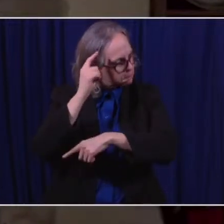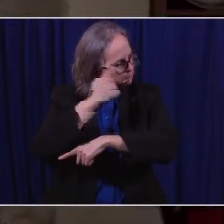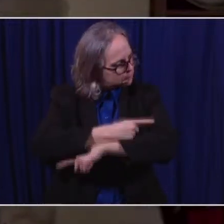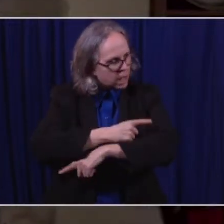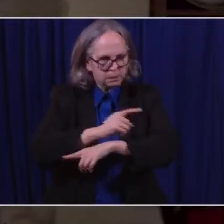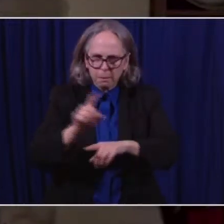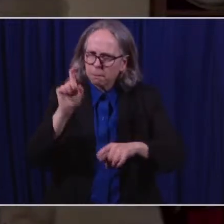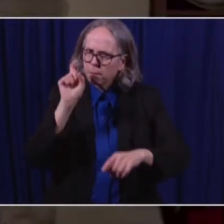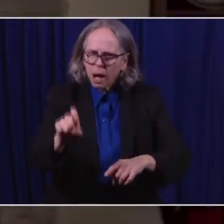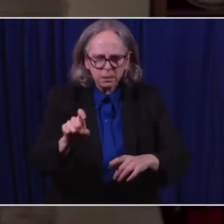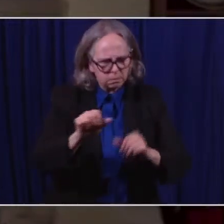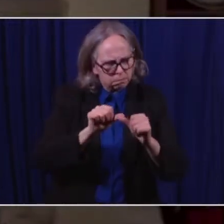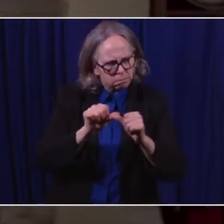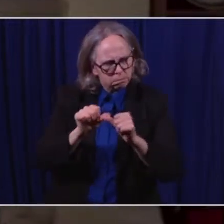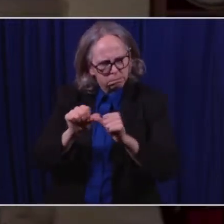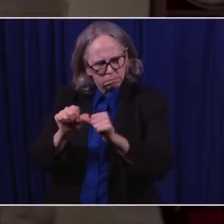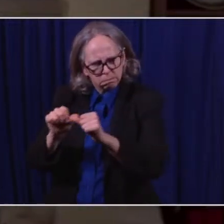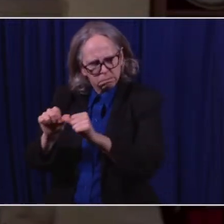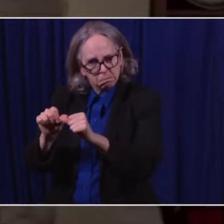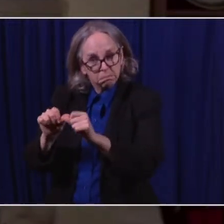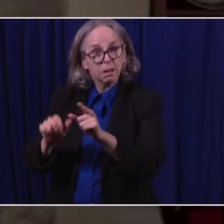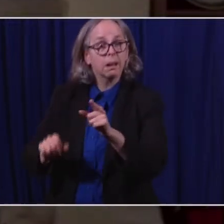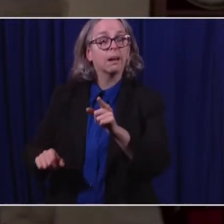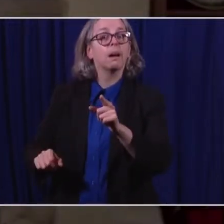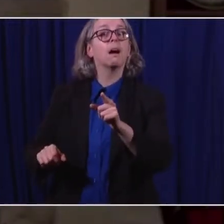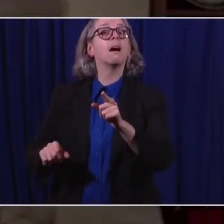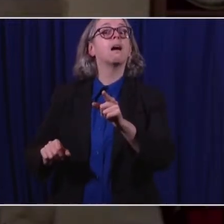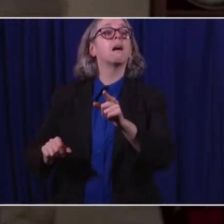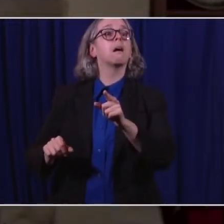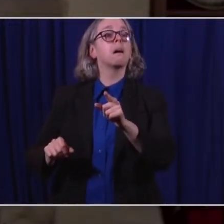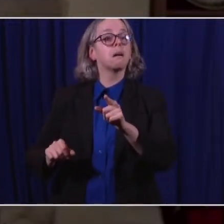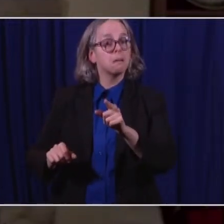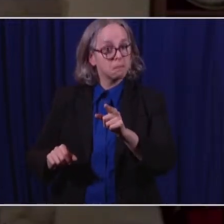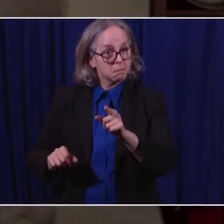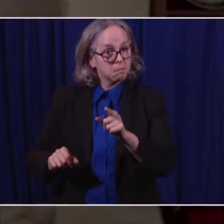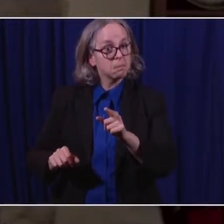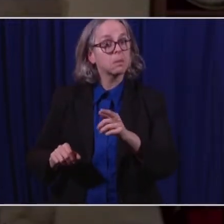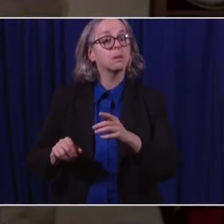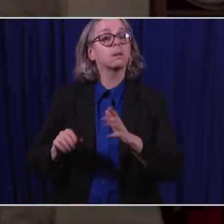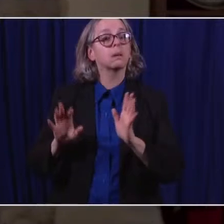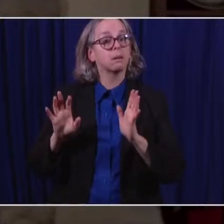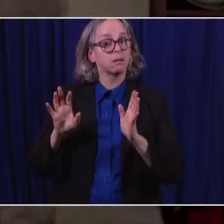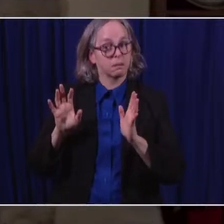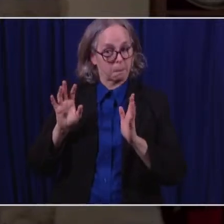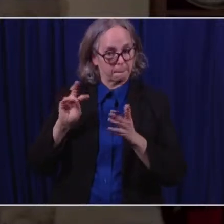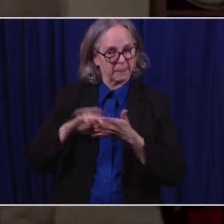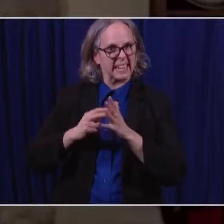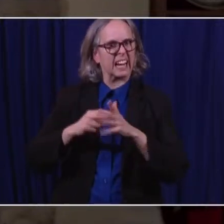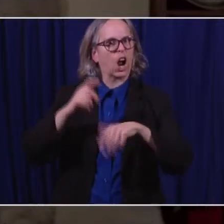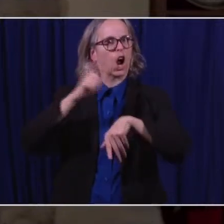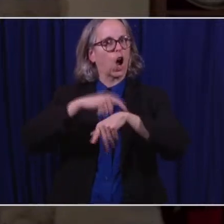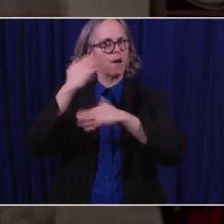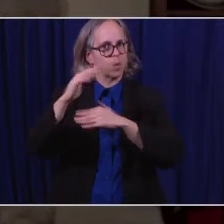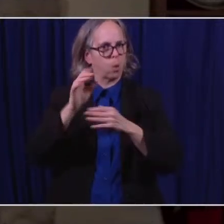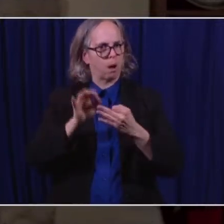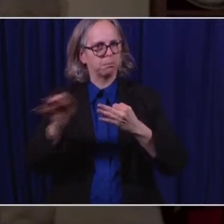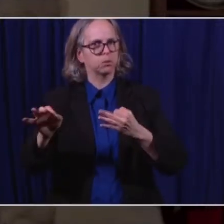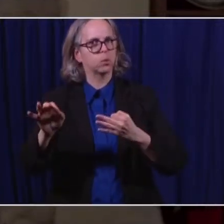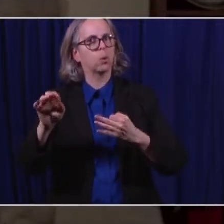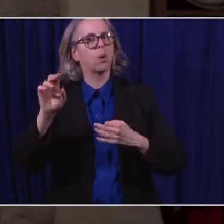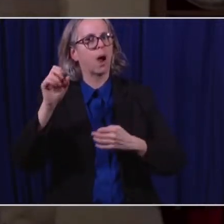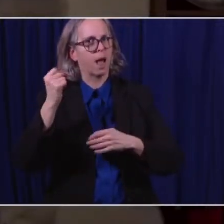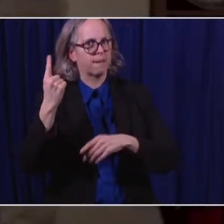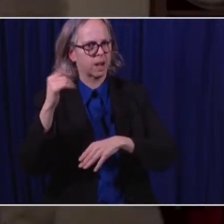people keep that for 2 weeks, and 7 days below 2,500, there'll be no